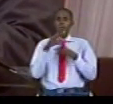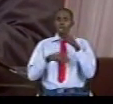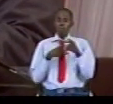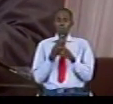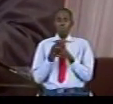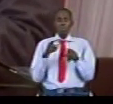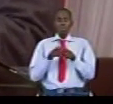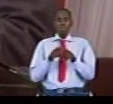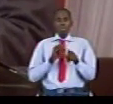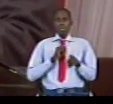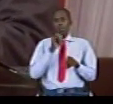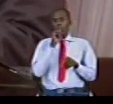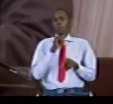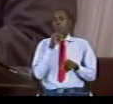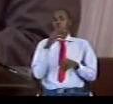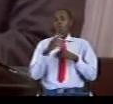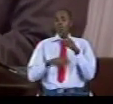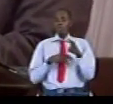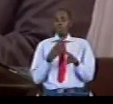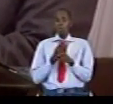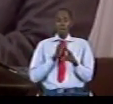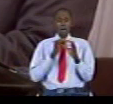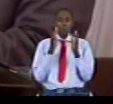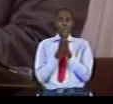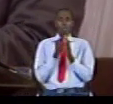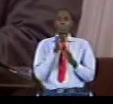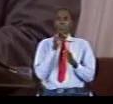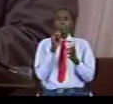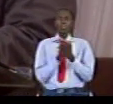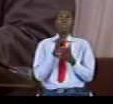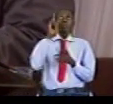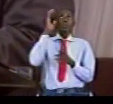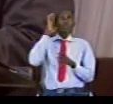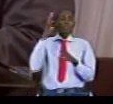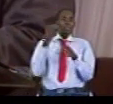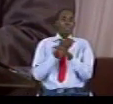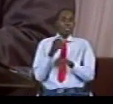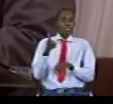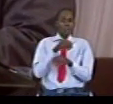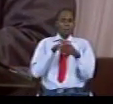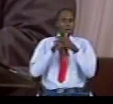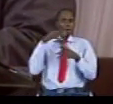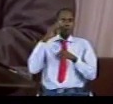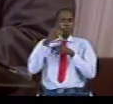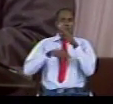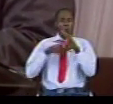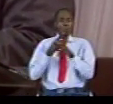of the world. I pray not that thou shouldest take them out of the world, but